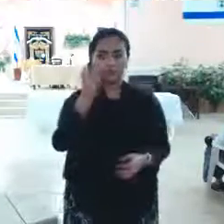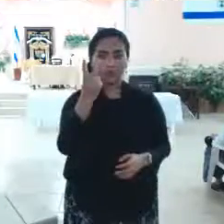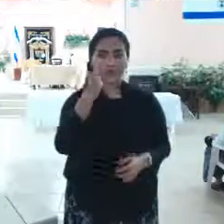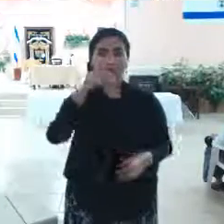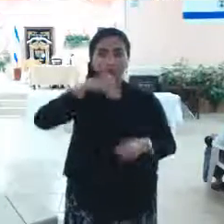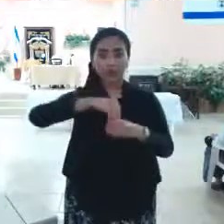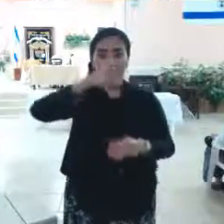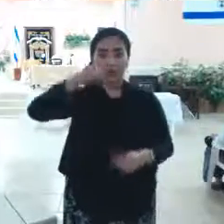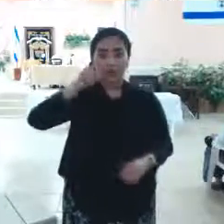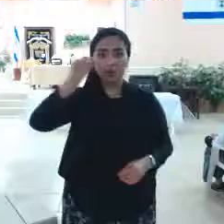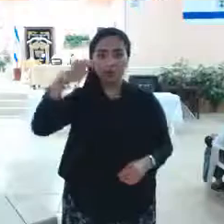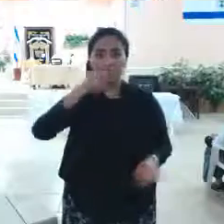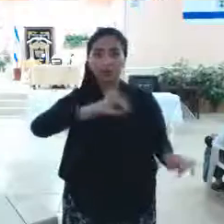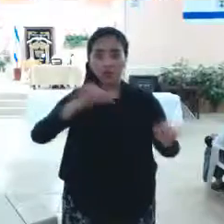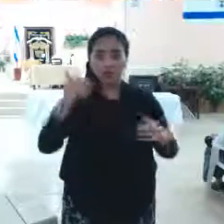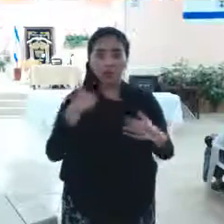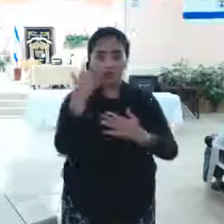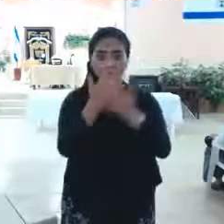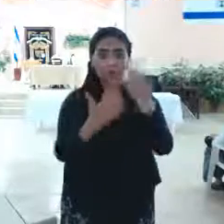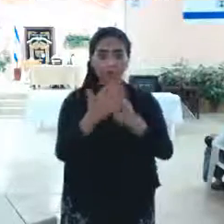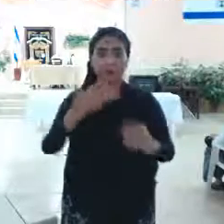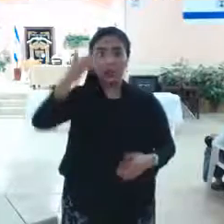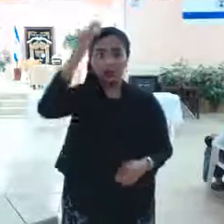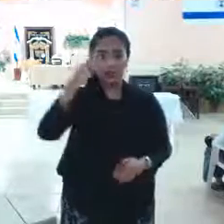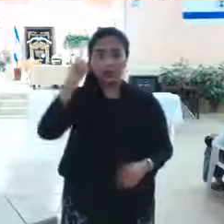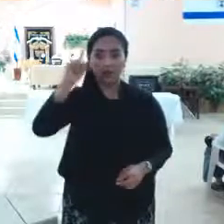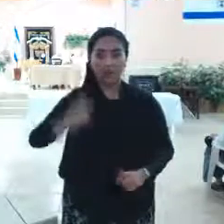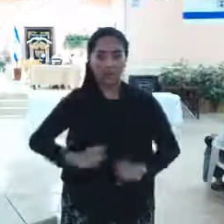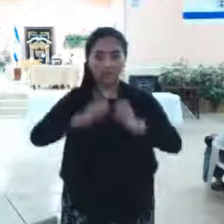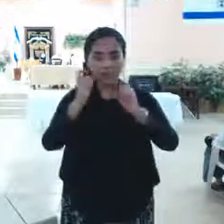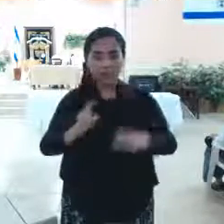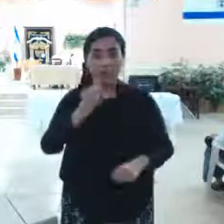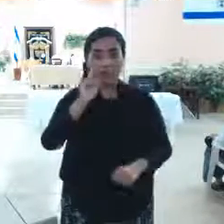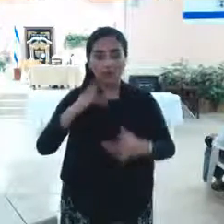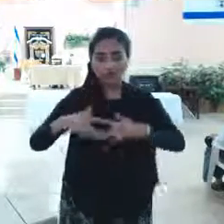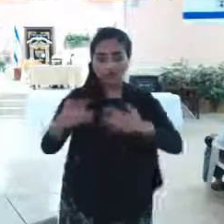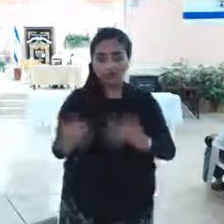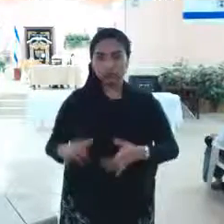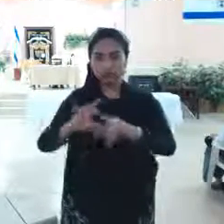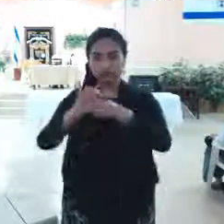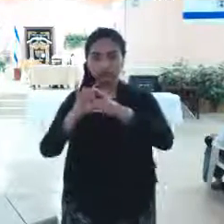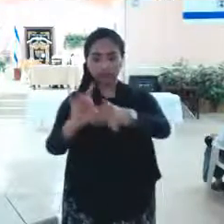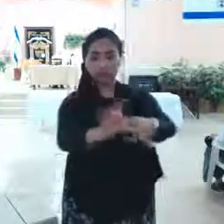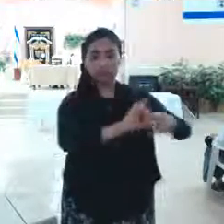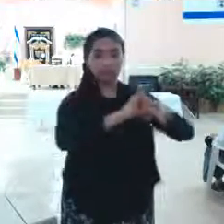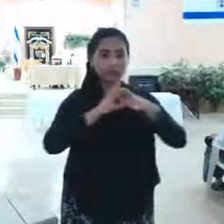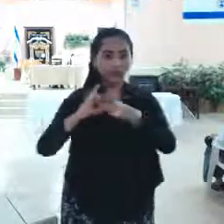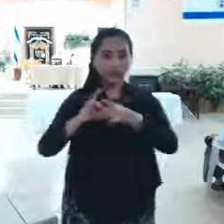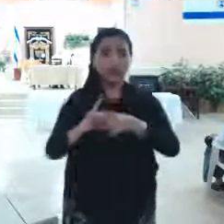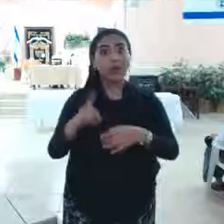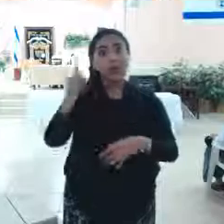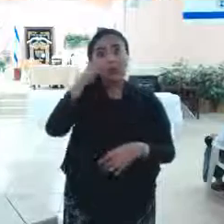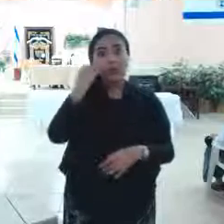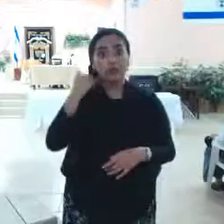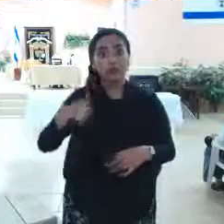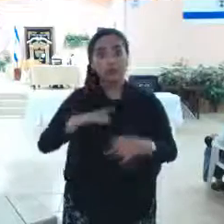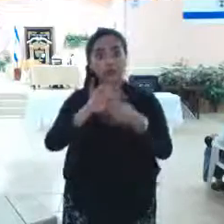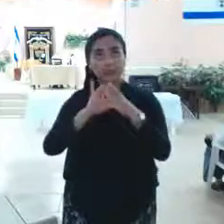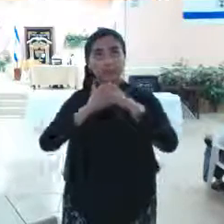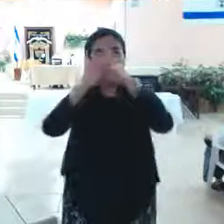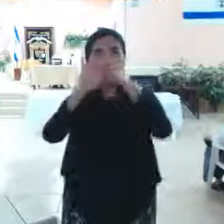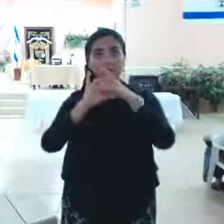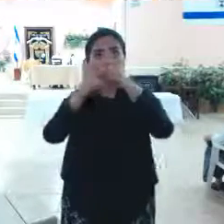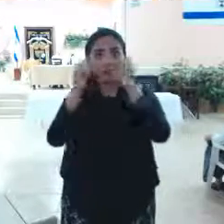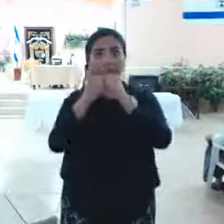12. Also in Judah, the hand of Elohim was to give them one heart. It is that if